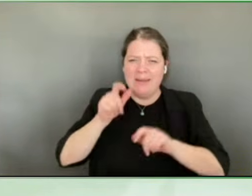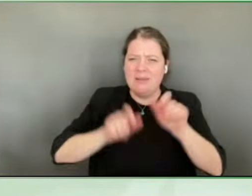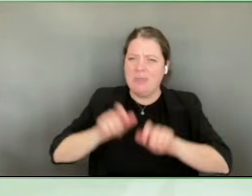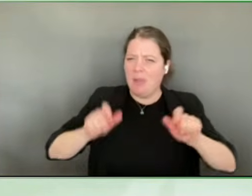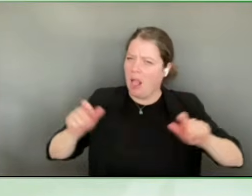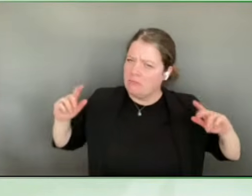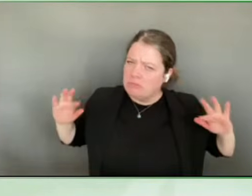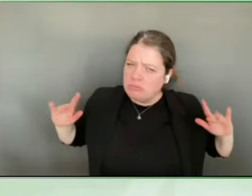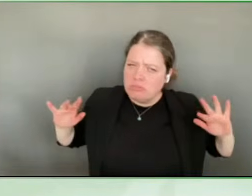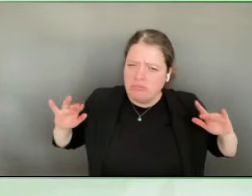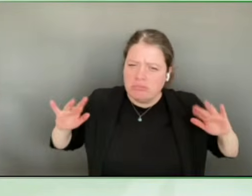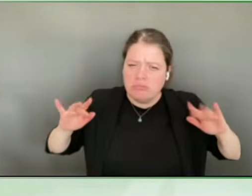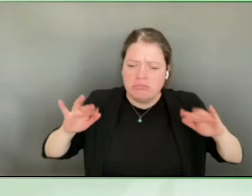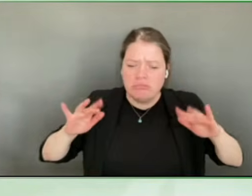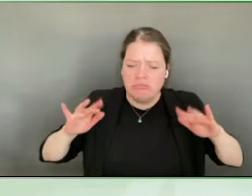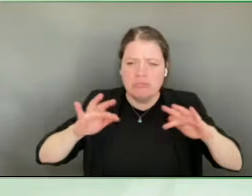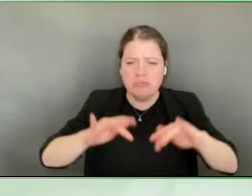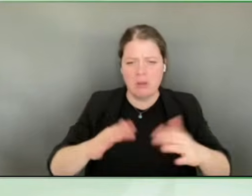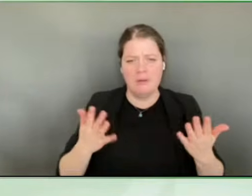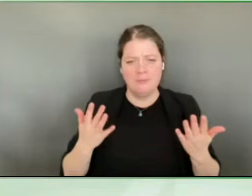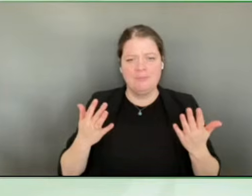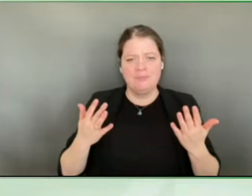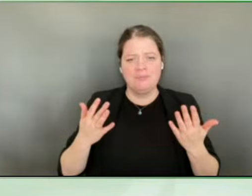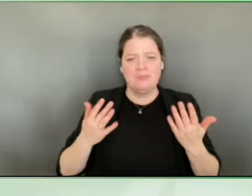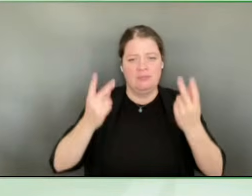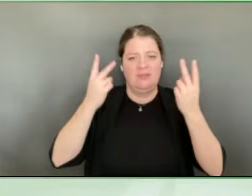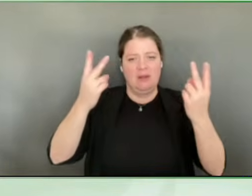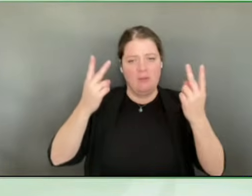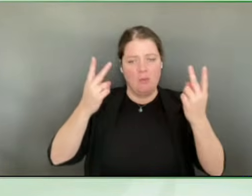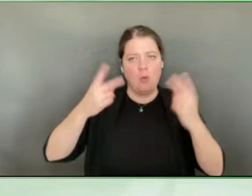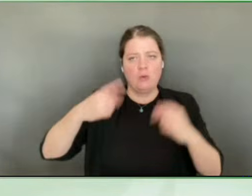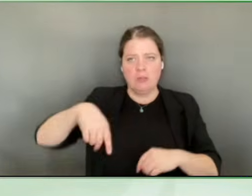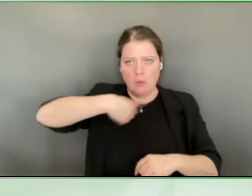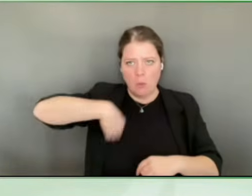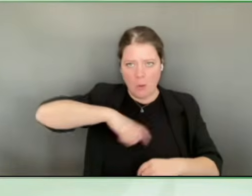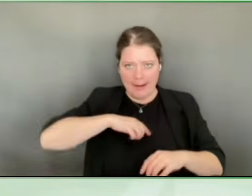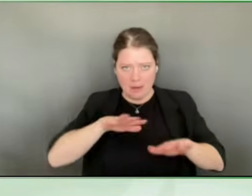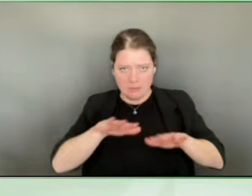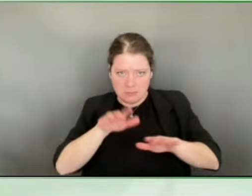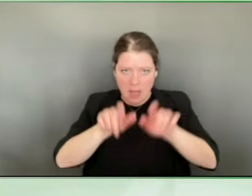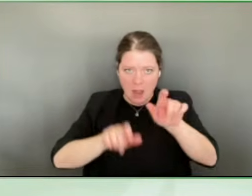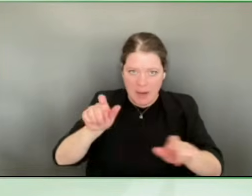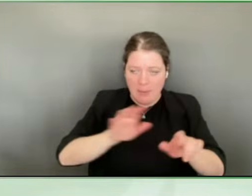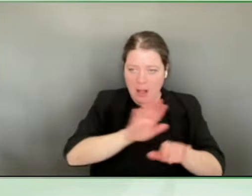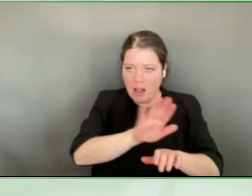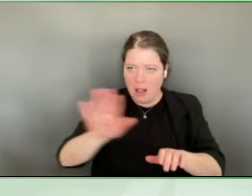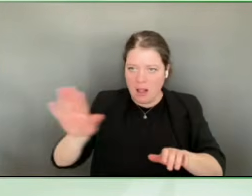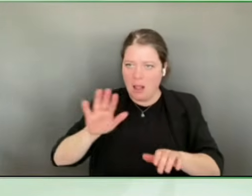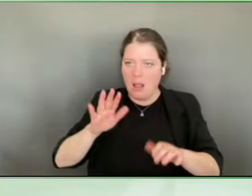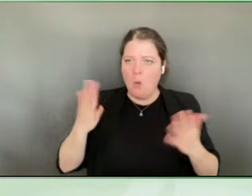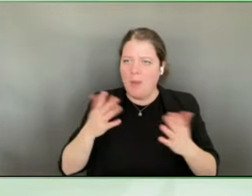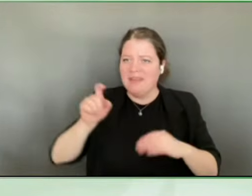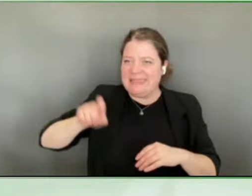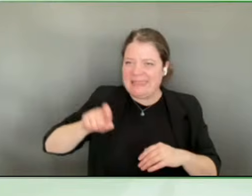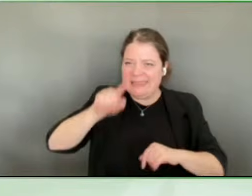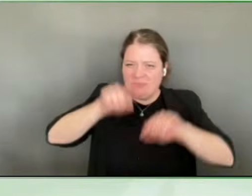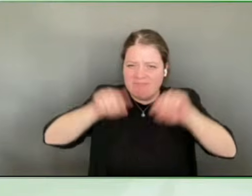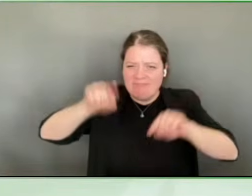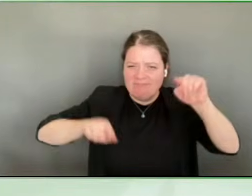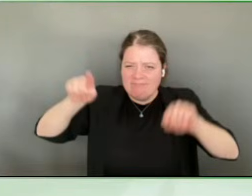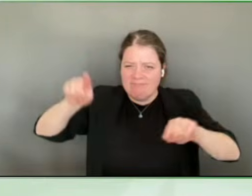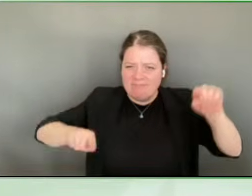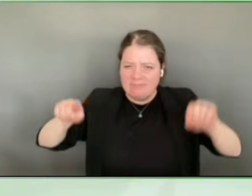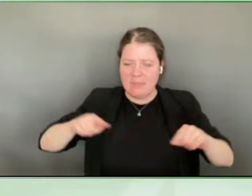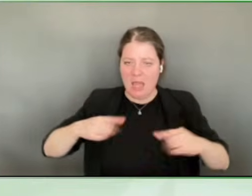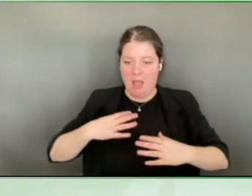just try as well as we can to deal with so many different people's needs. But when we're holding a smaller event,